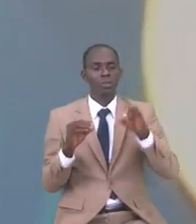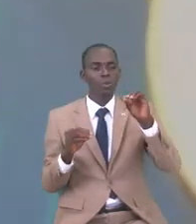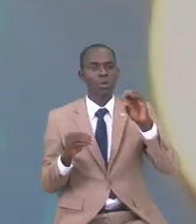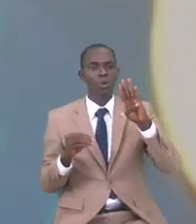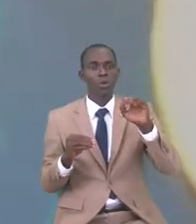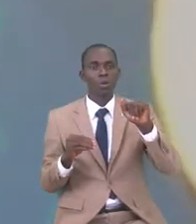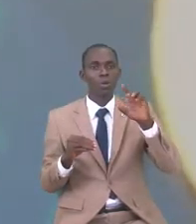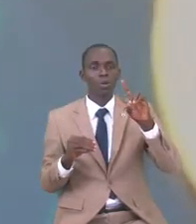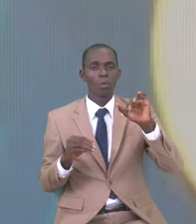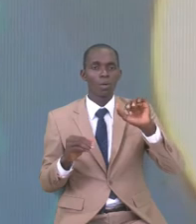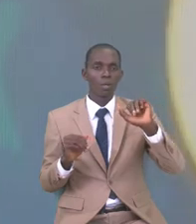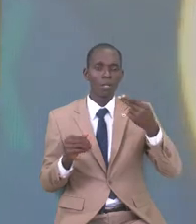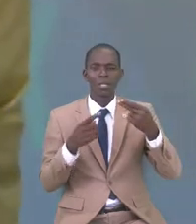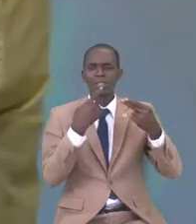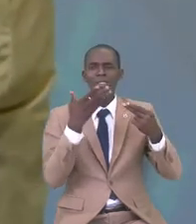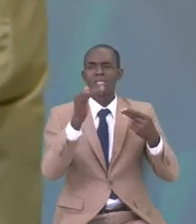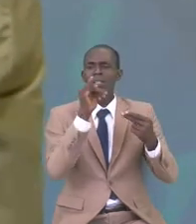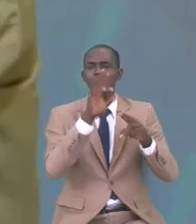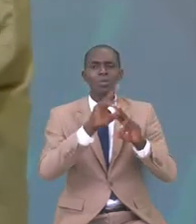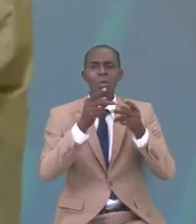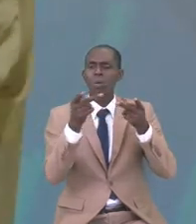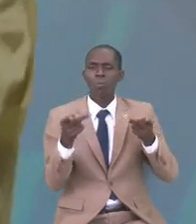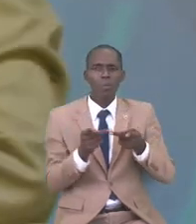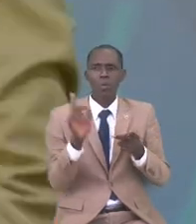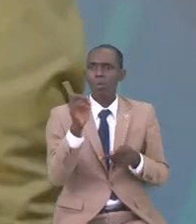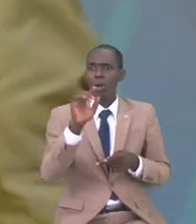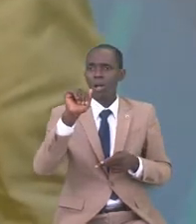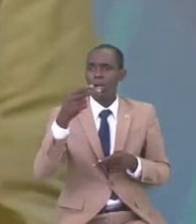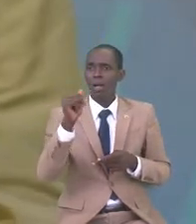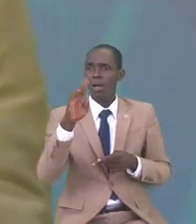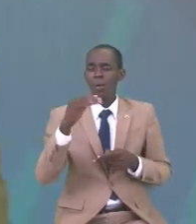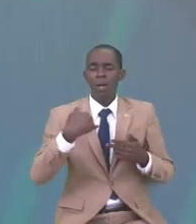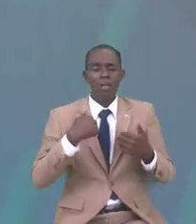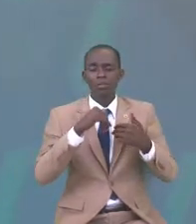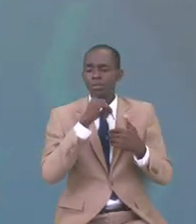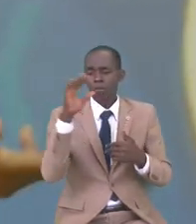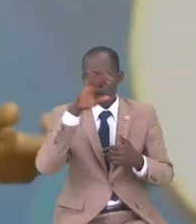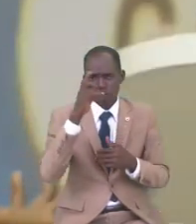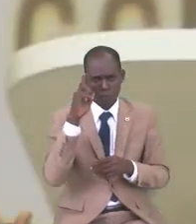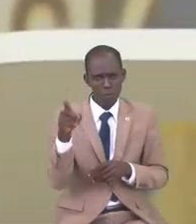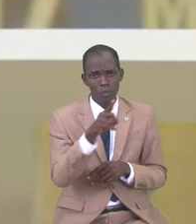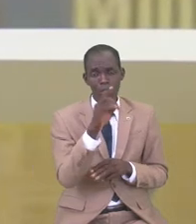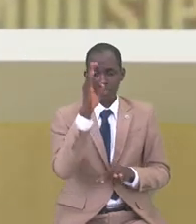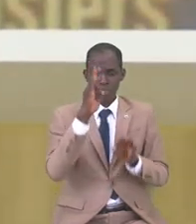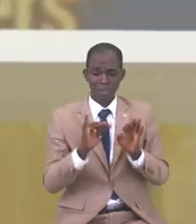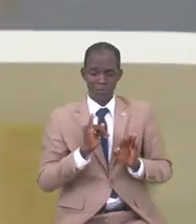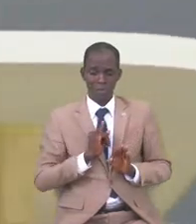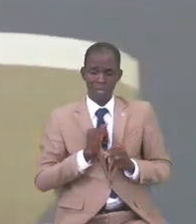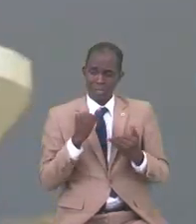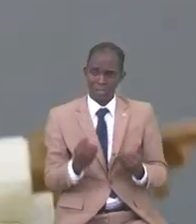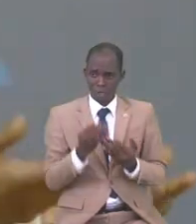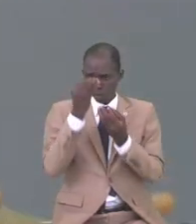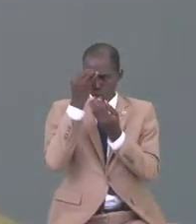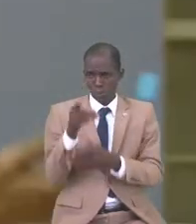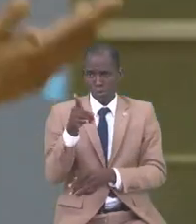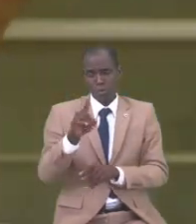no place where Ahab has not sought you. And if I go to tell him,